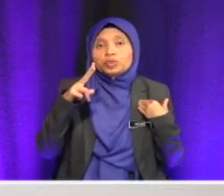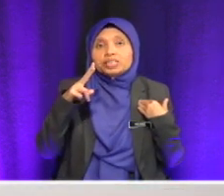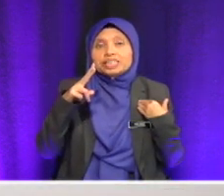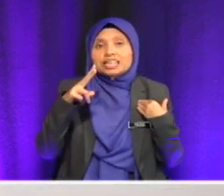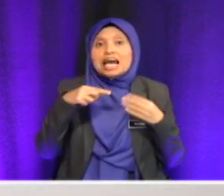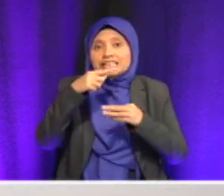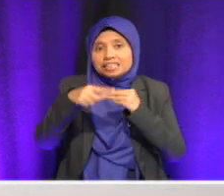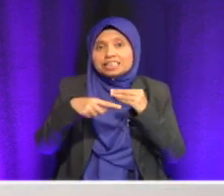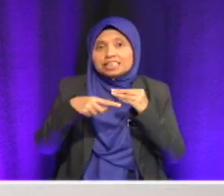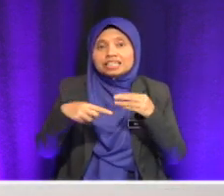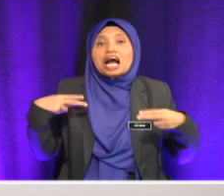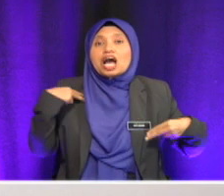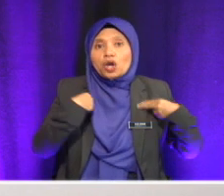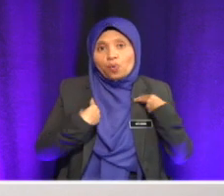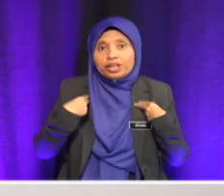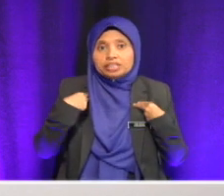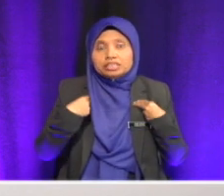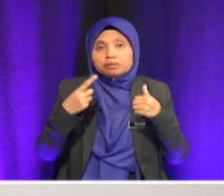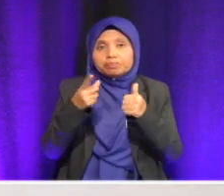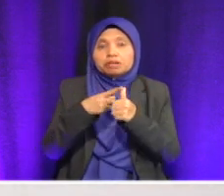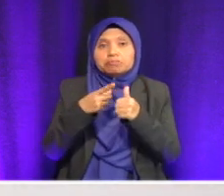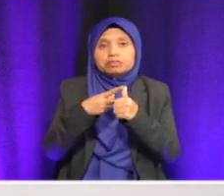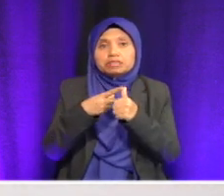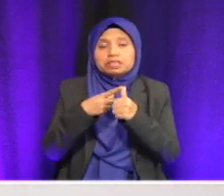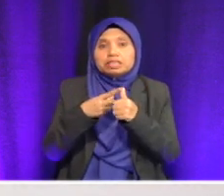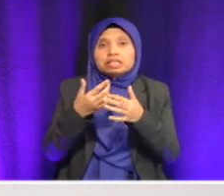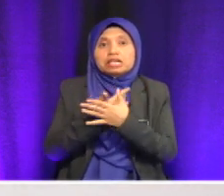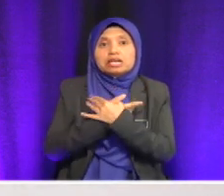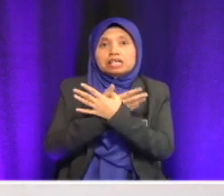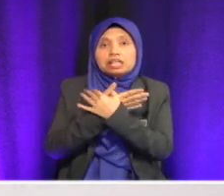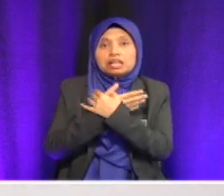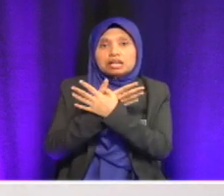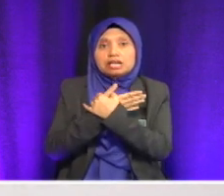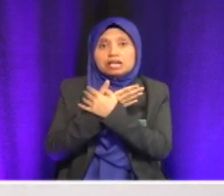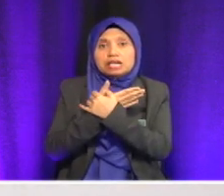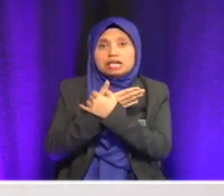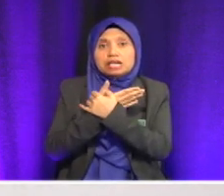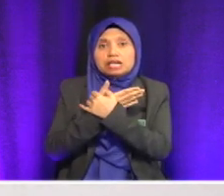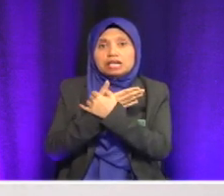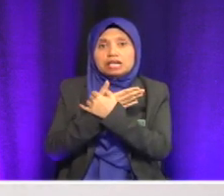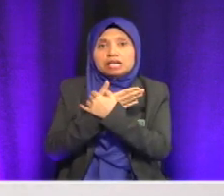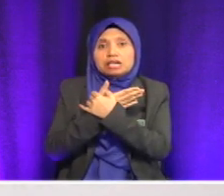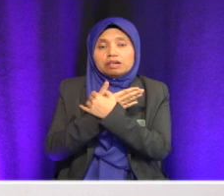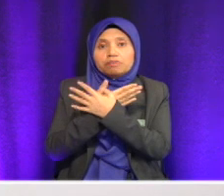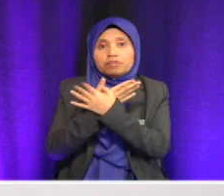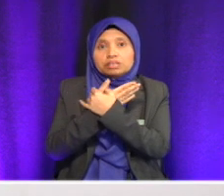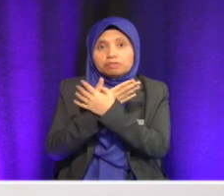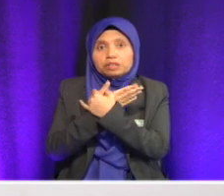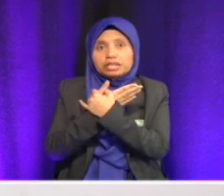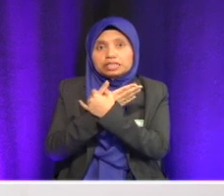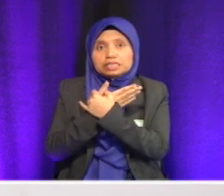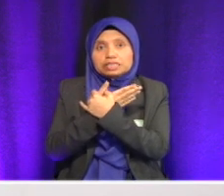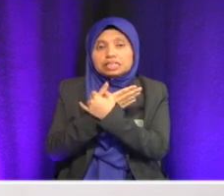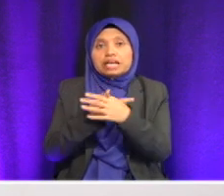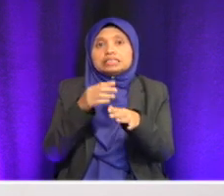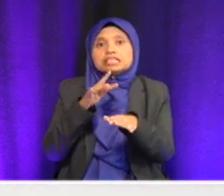Okay. The What is first it? one is butterfly test with their feet. Butterflies taste